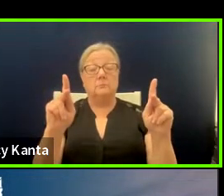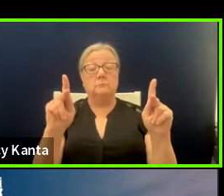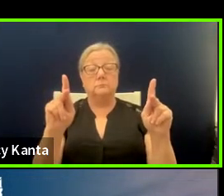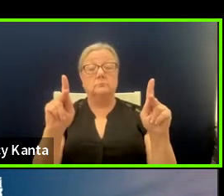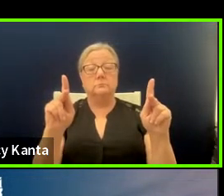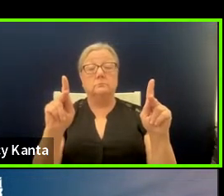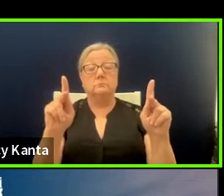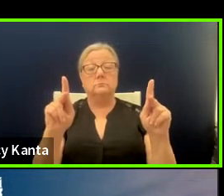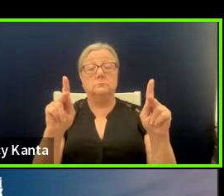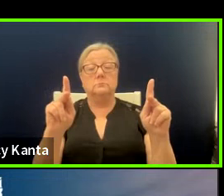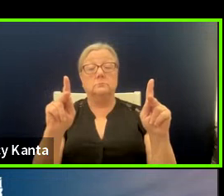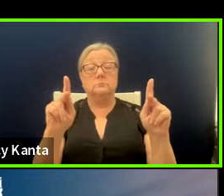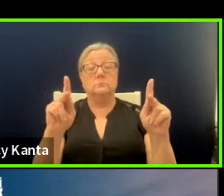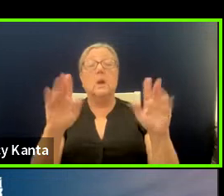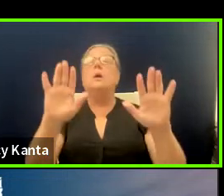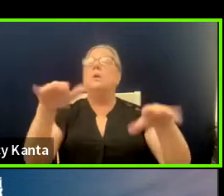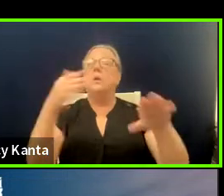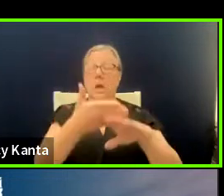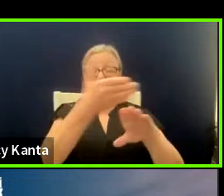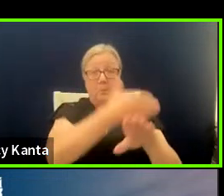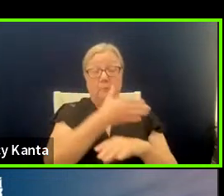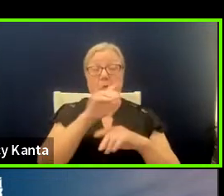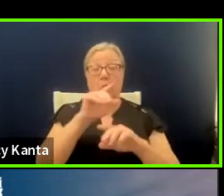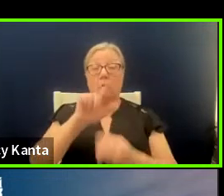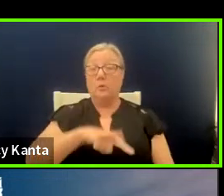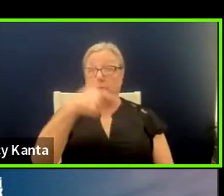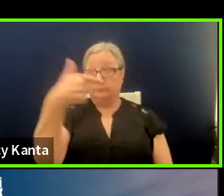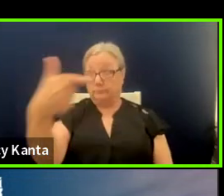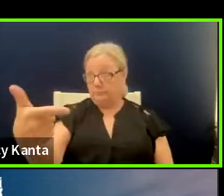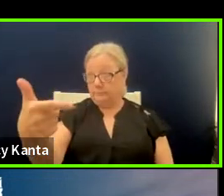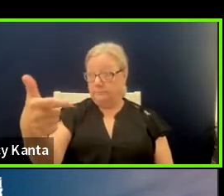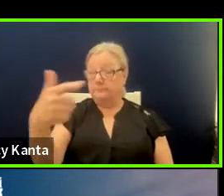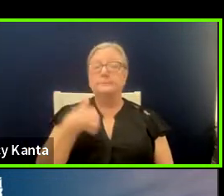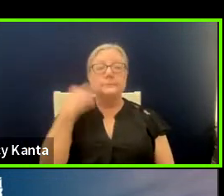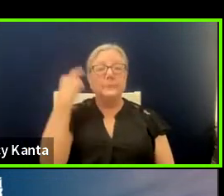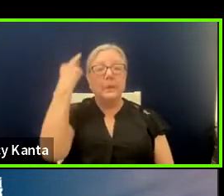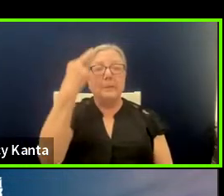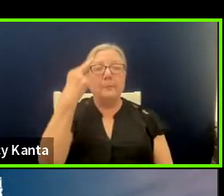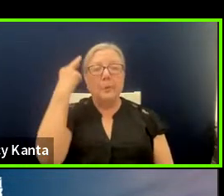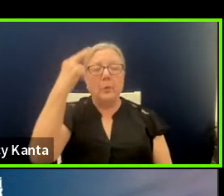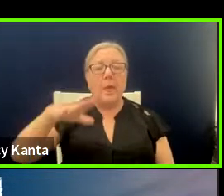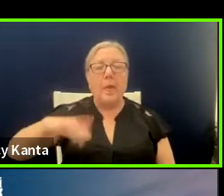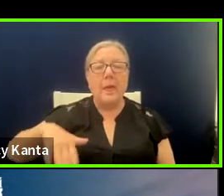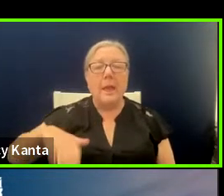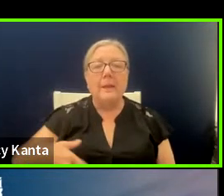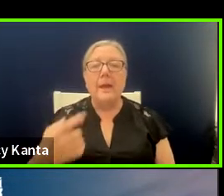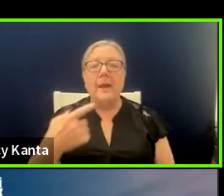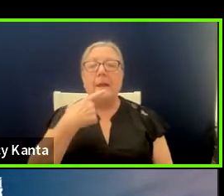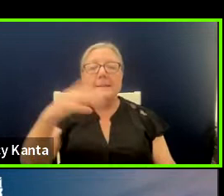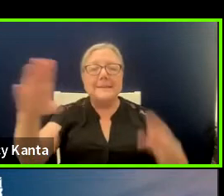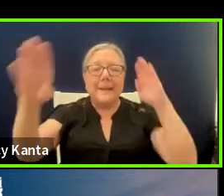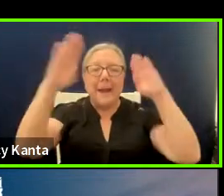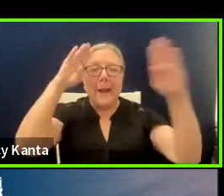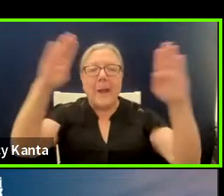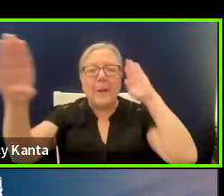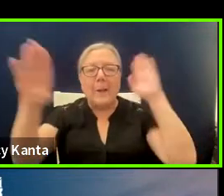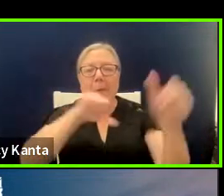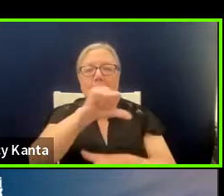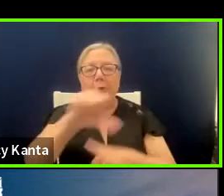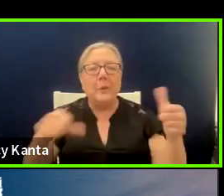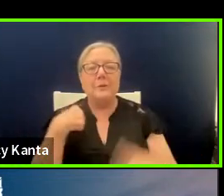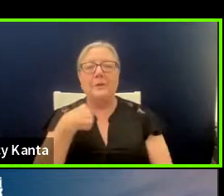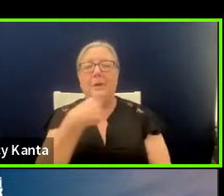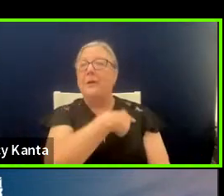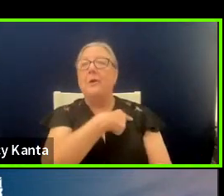move to you? And well, before we move to you, one thing I realized was that we hadn't said hello to each other. We kind of just jumped in, and we